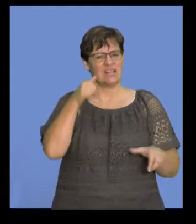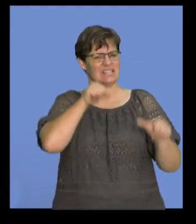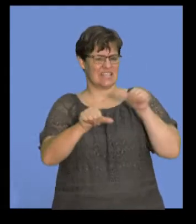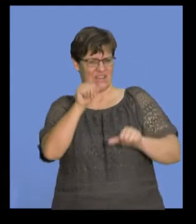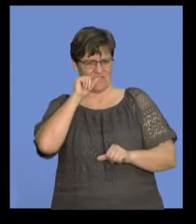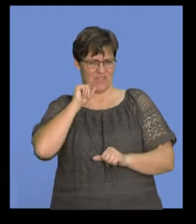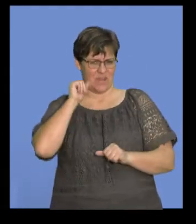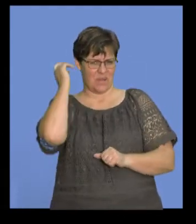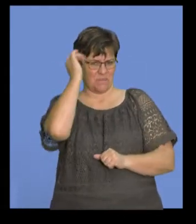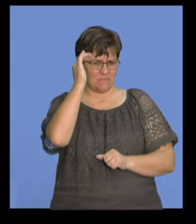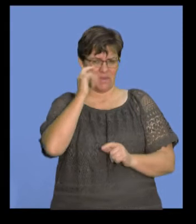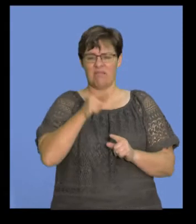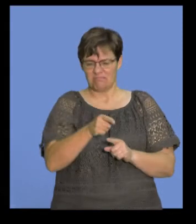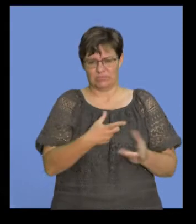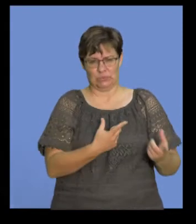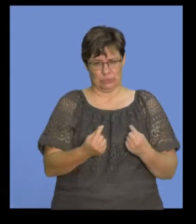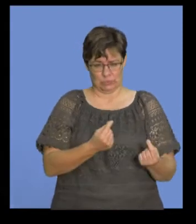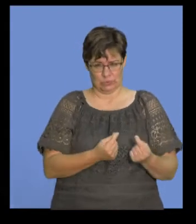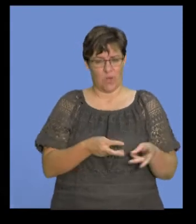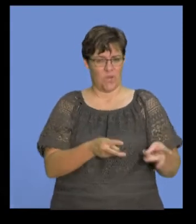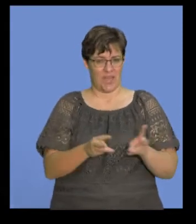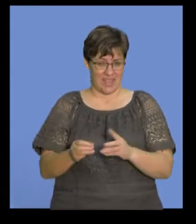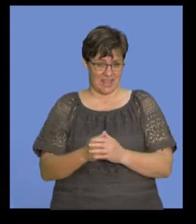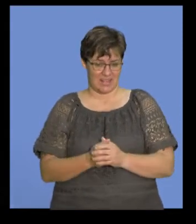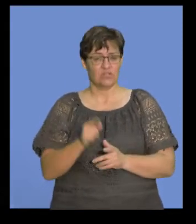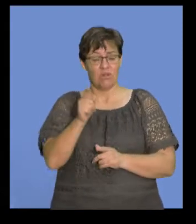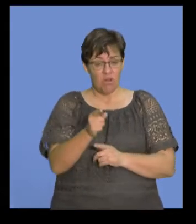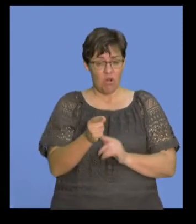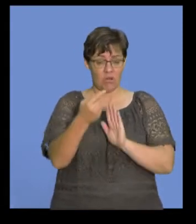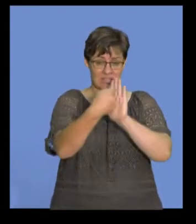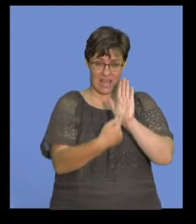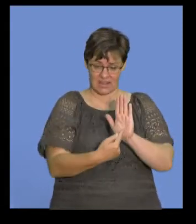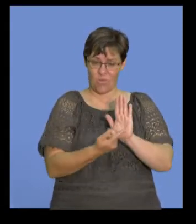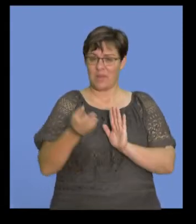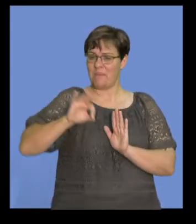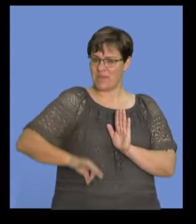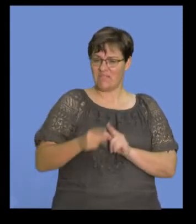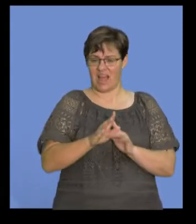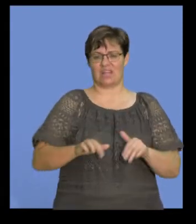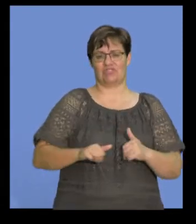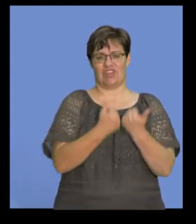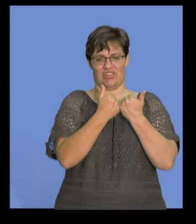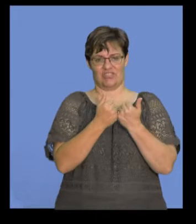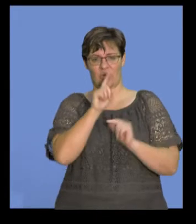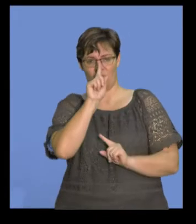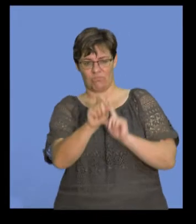method. Again, as I mentioned, that what we've discussed in this slide would be beneficial to you answering the challenge question.